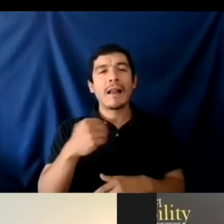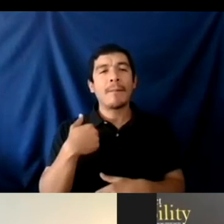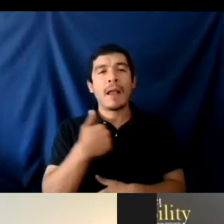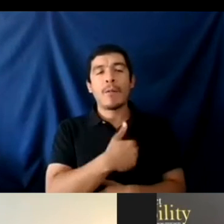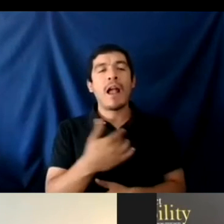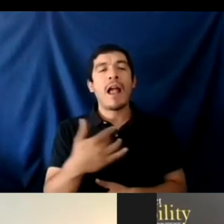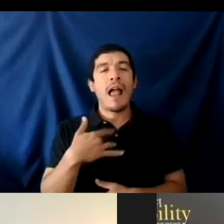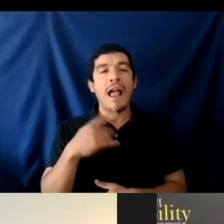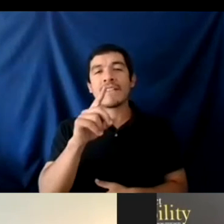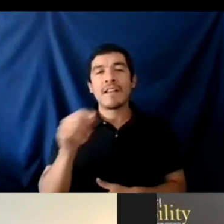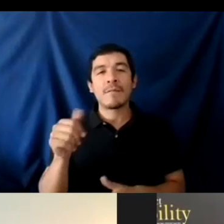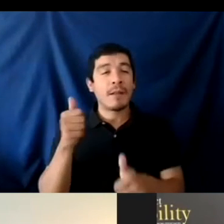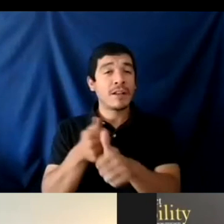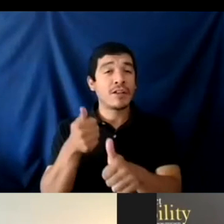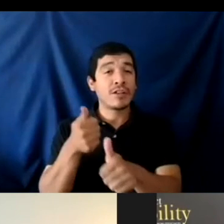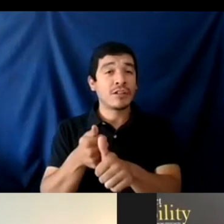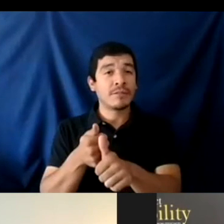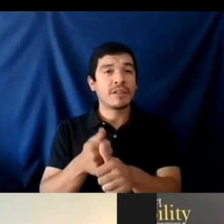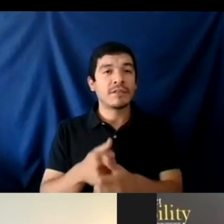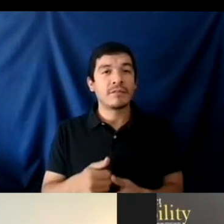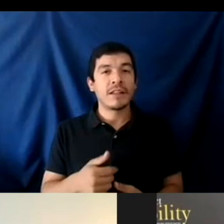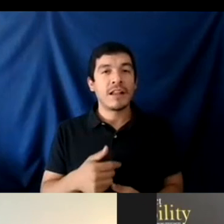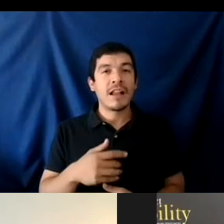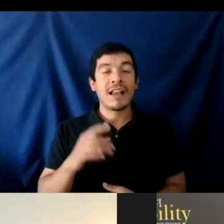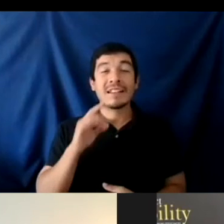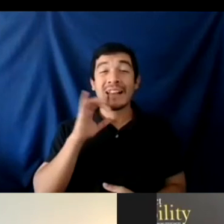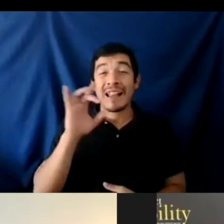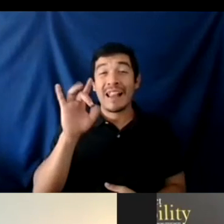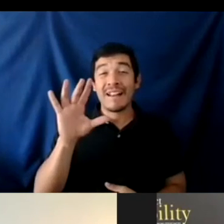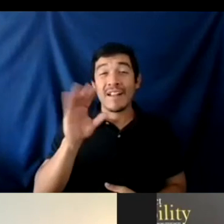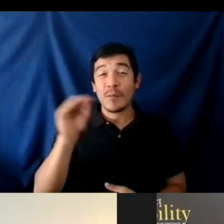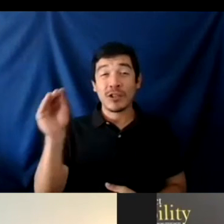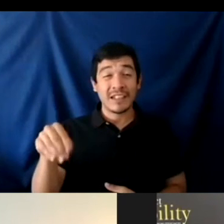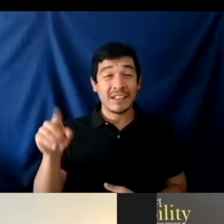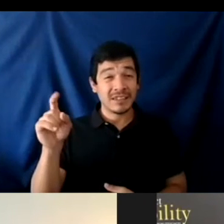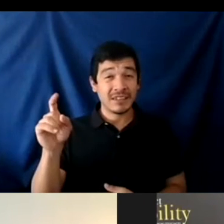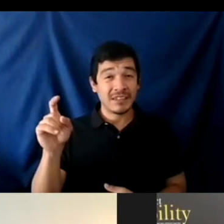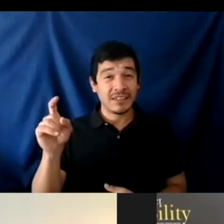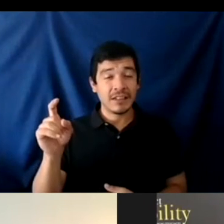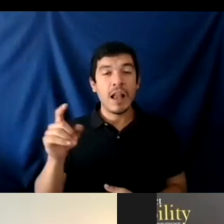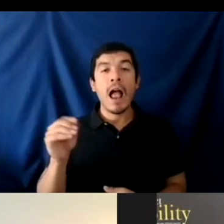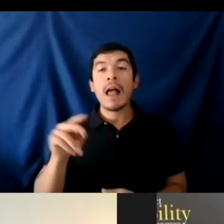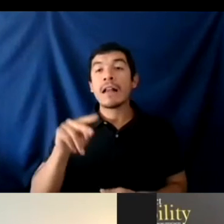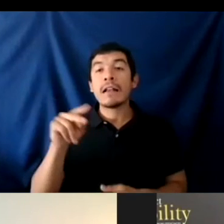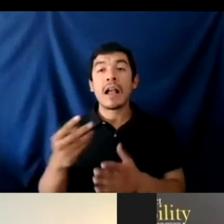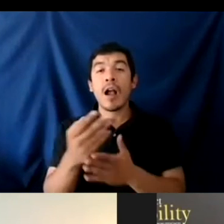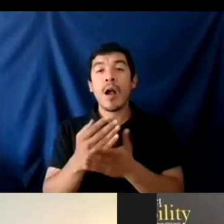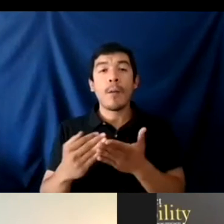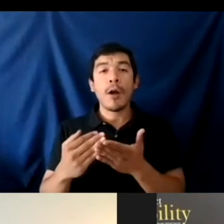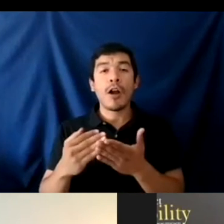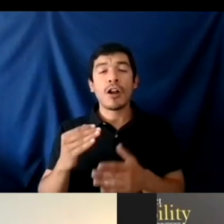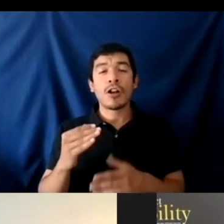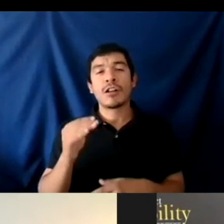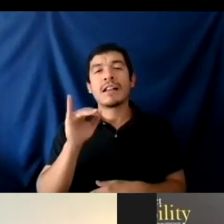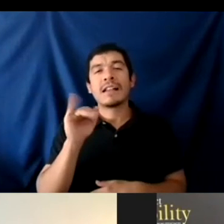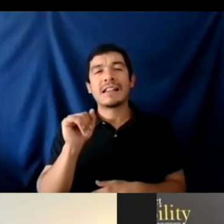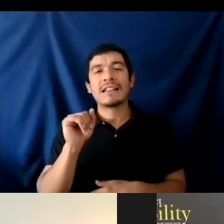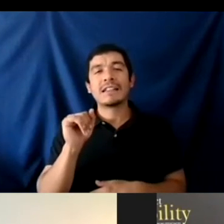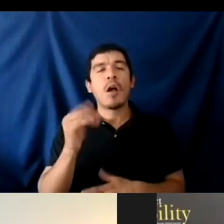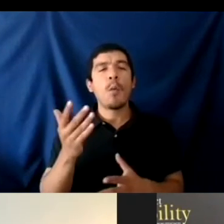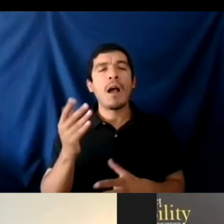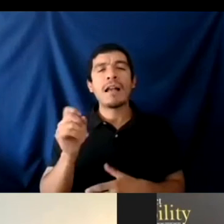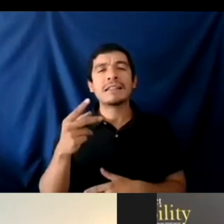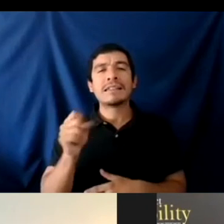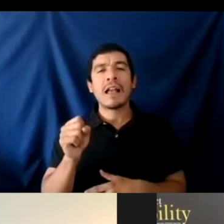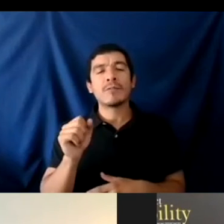disabilities themselves? And I will answer that as 85%. And the second part is, what concrete steps are being taken to create